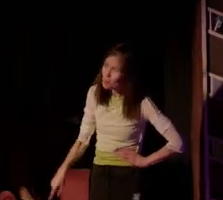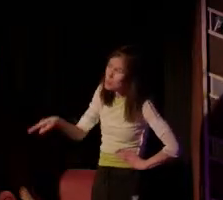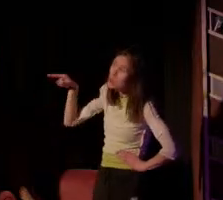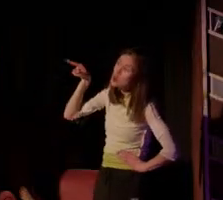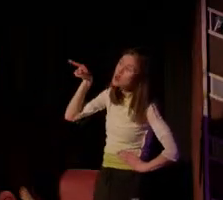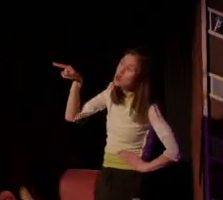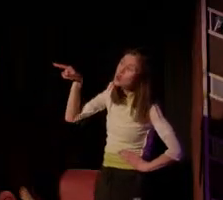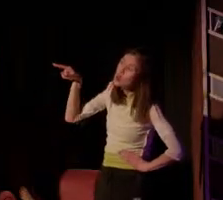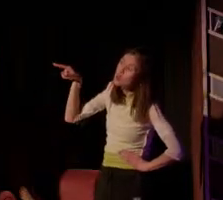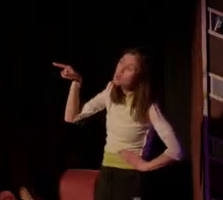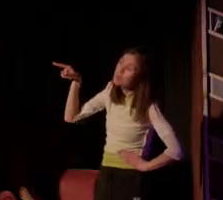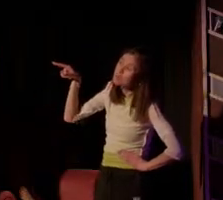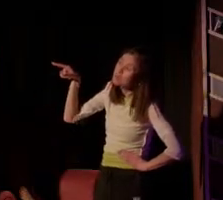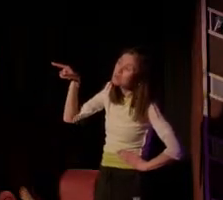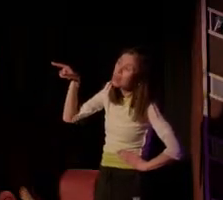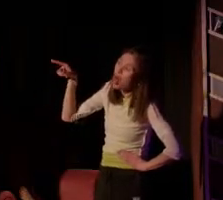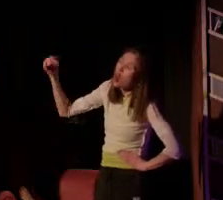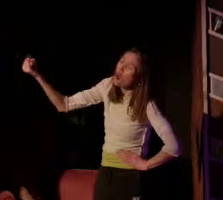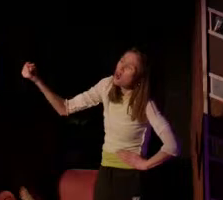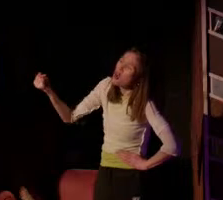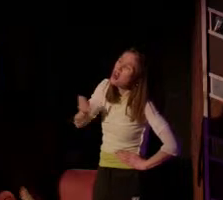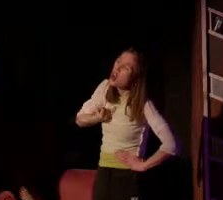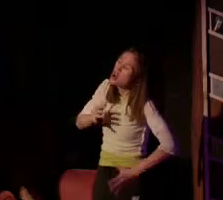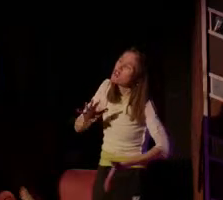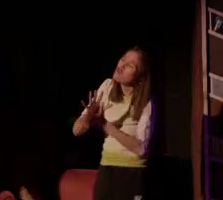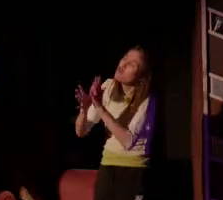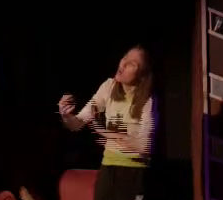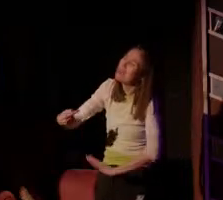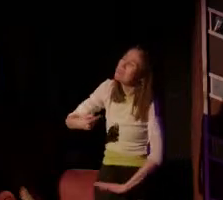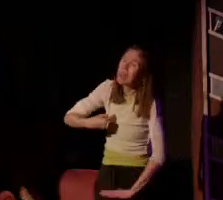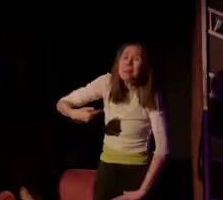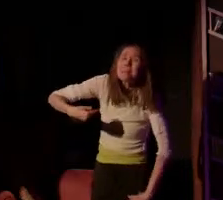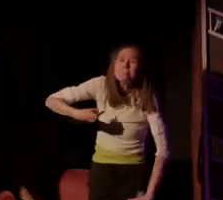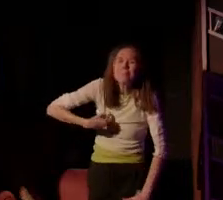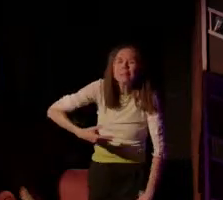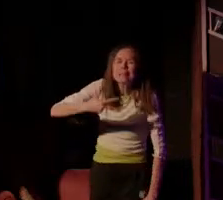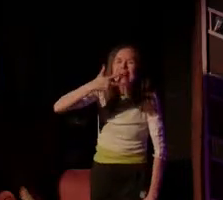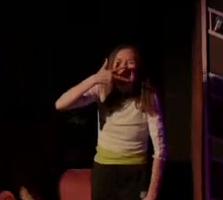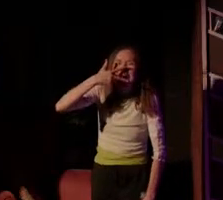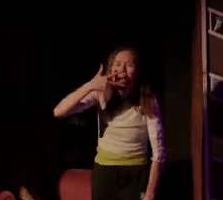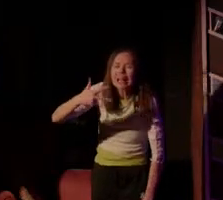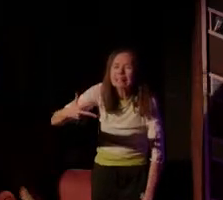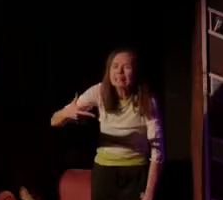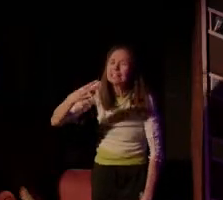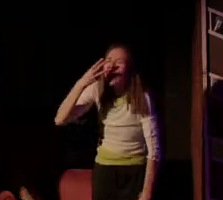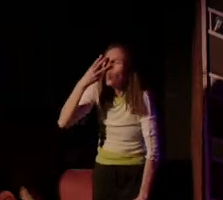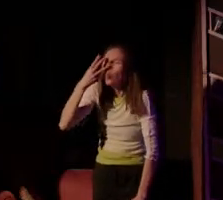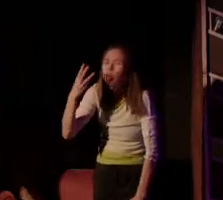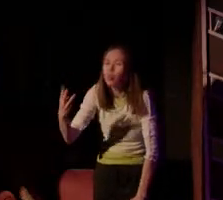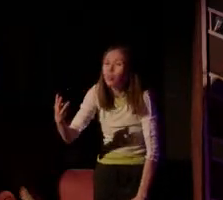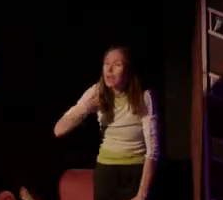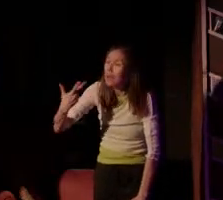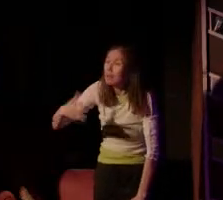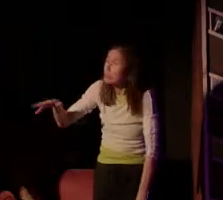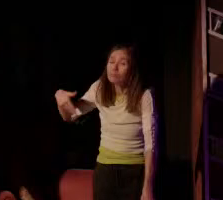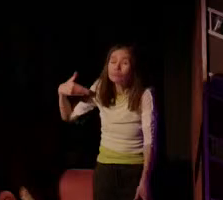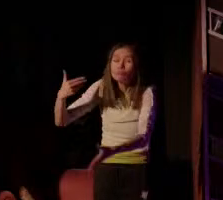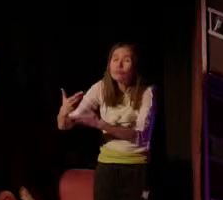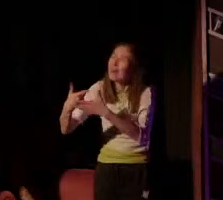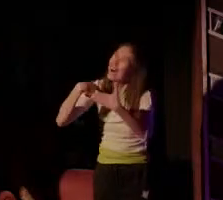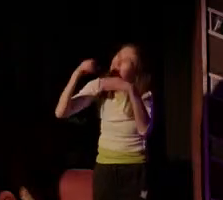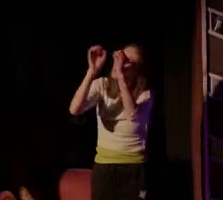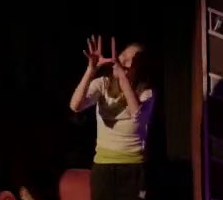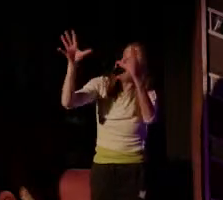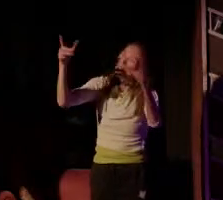of 83, who went to fill her grave in quiet and to die upon the bed my mother died,